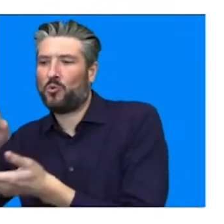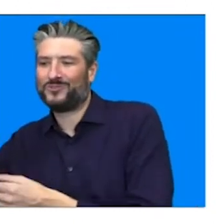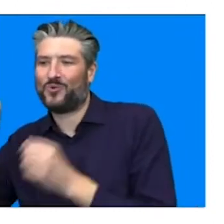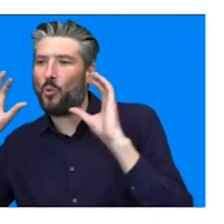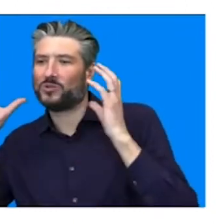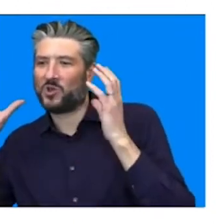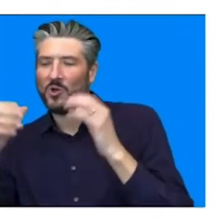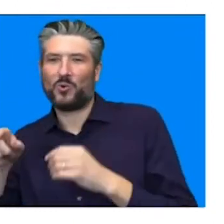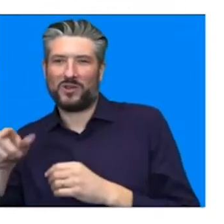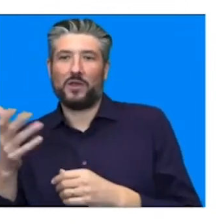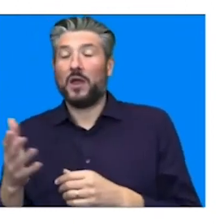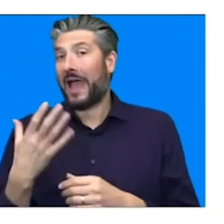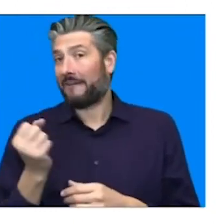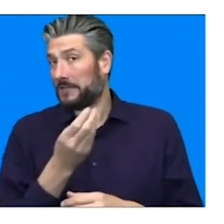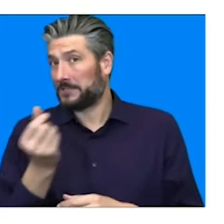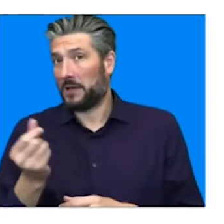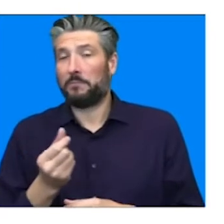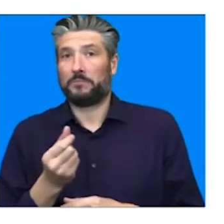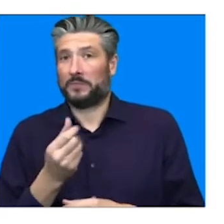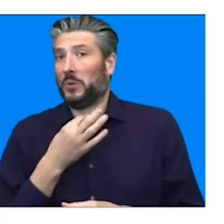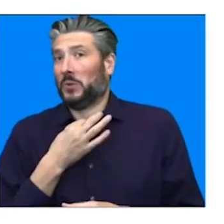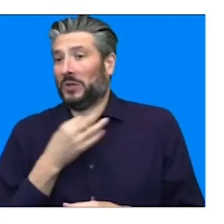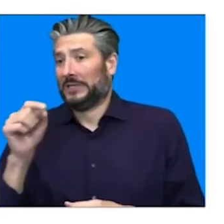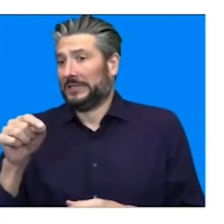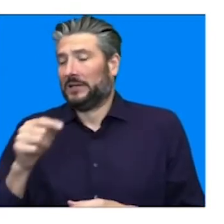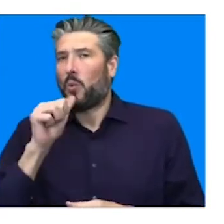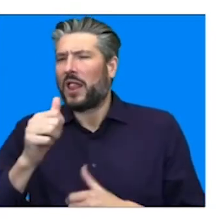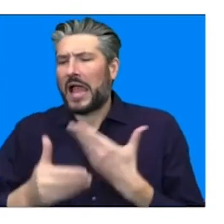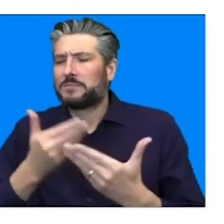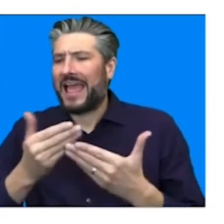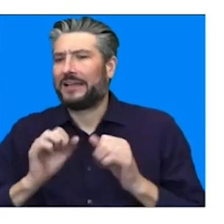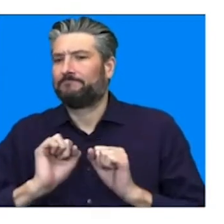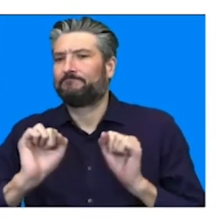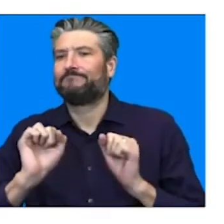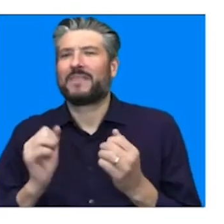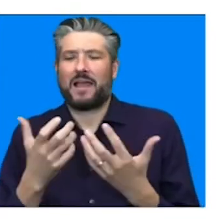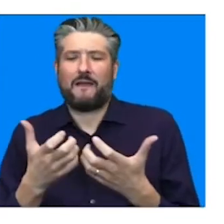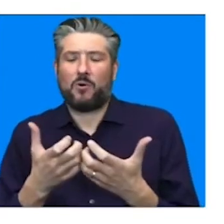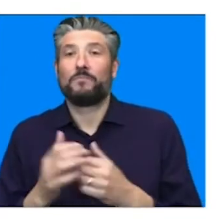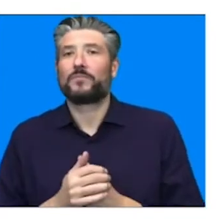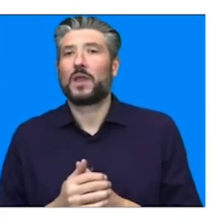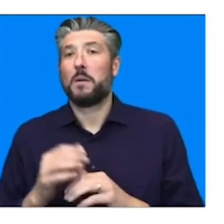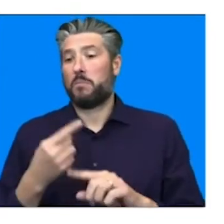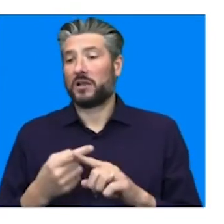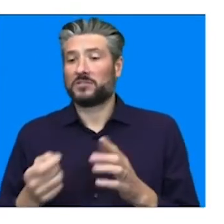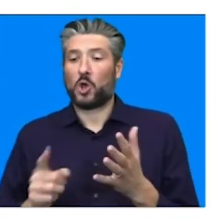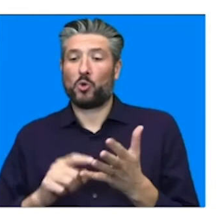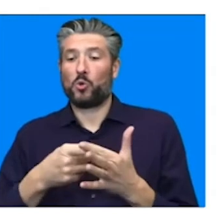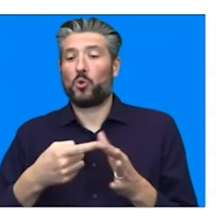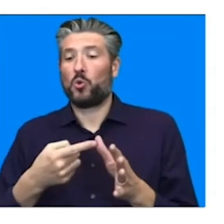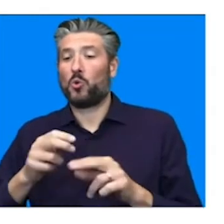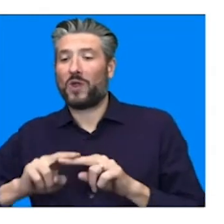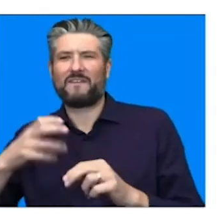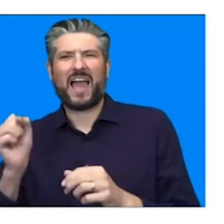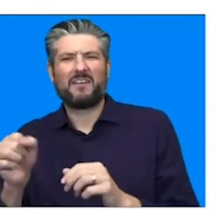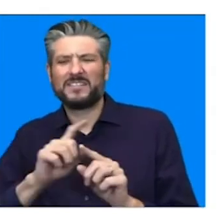I'll demonstrate in a moment. The UKAAF website also has links and pointers to the relevant standards. External resources